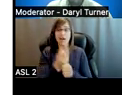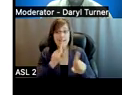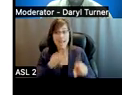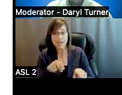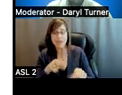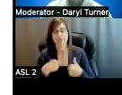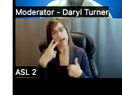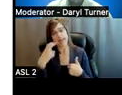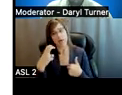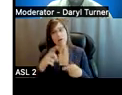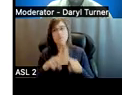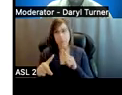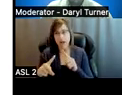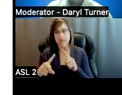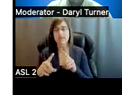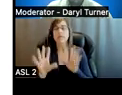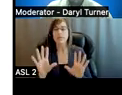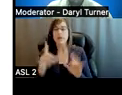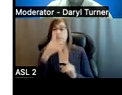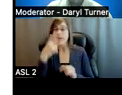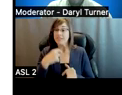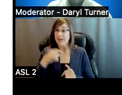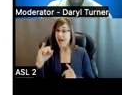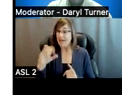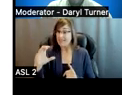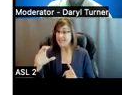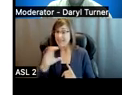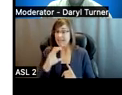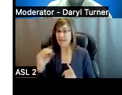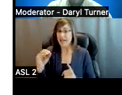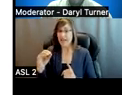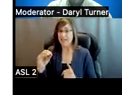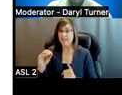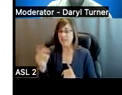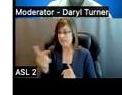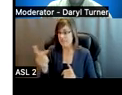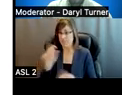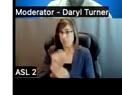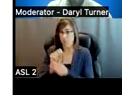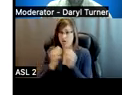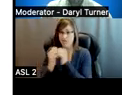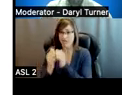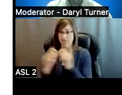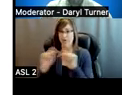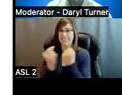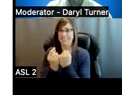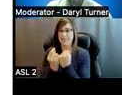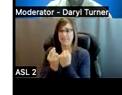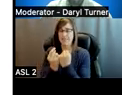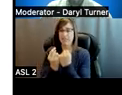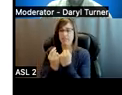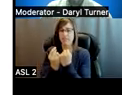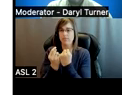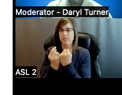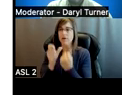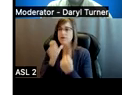I doubt, because ICs and ORWH work in collaboration as a team. It's not like